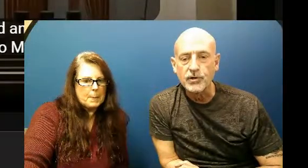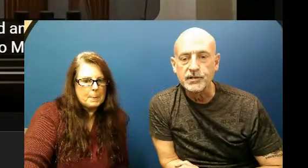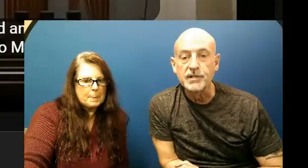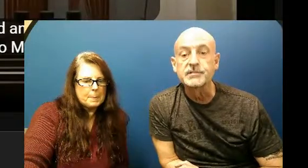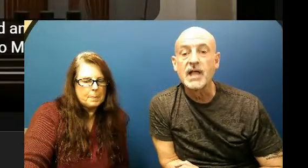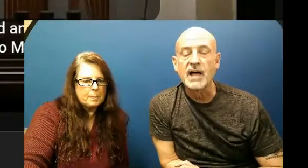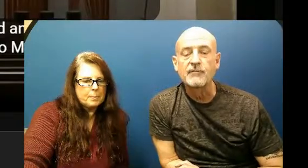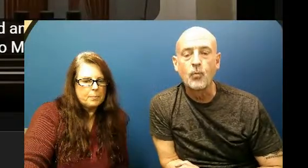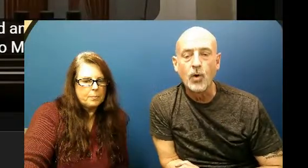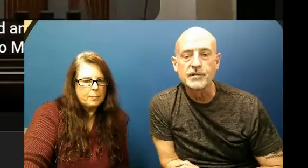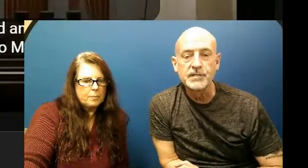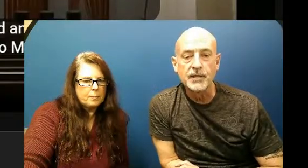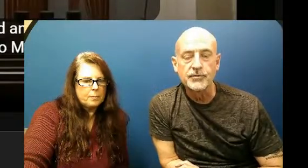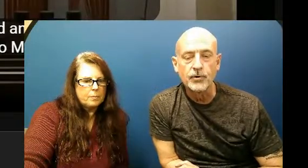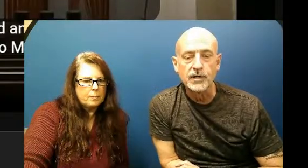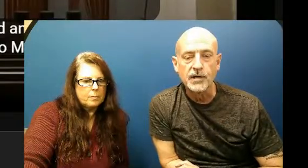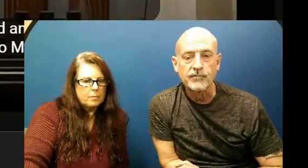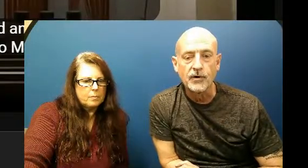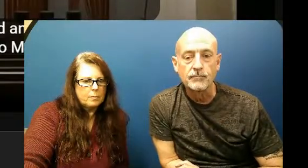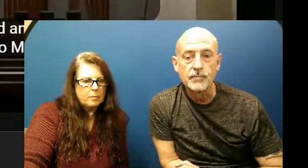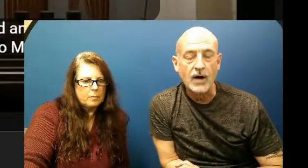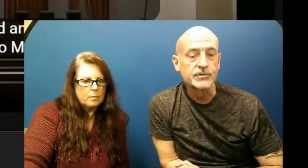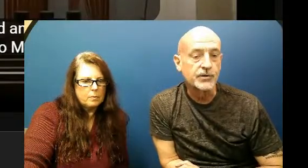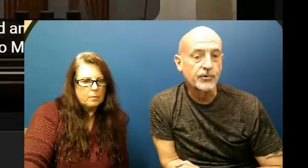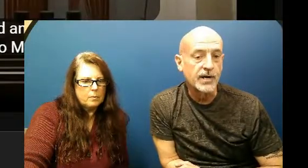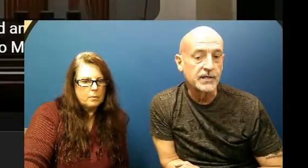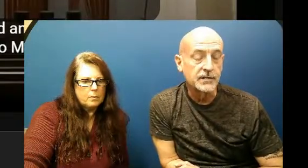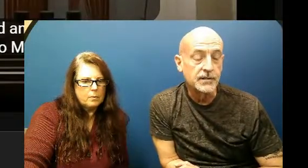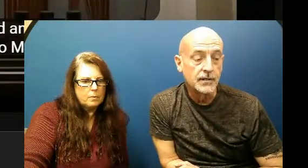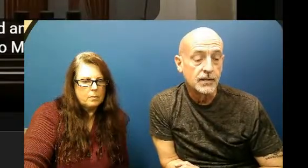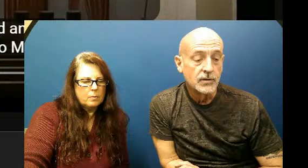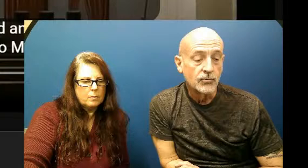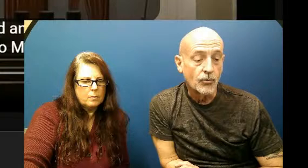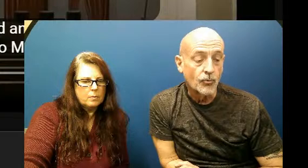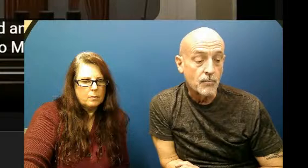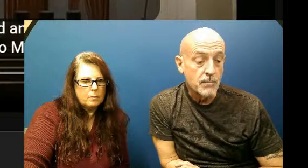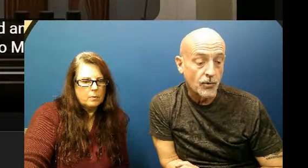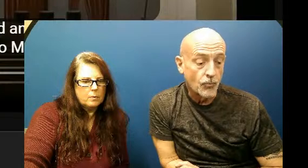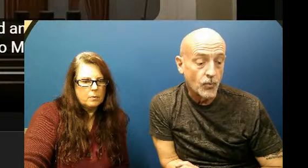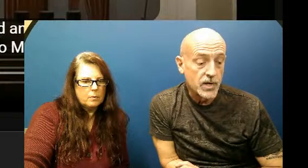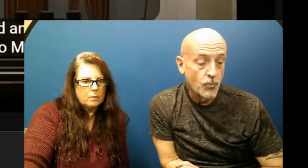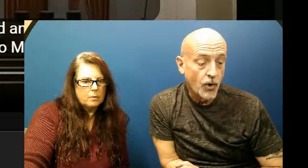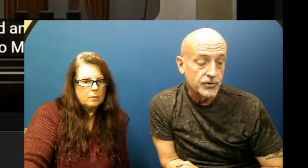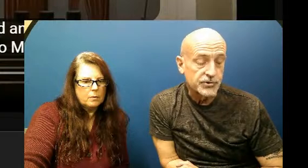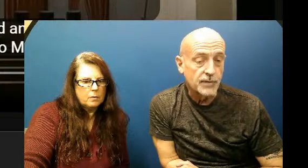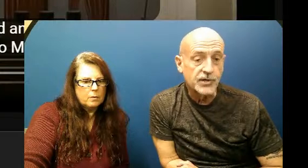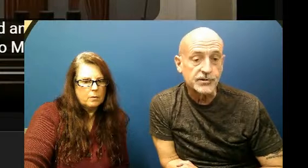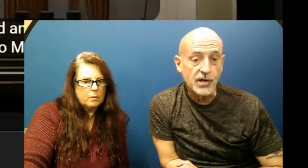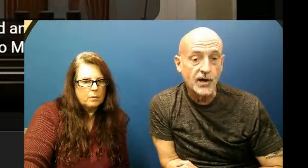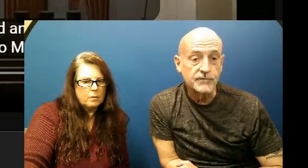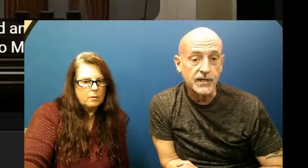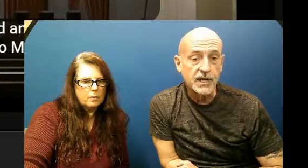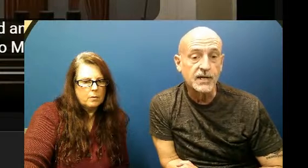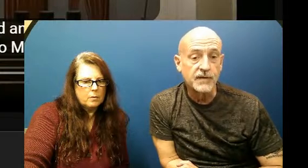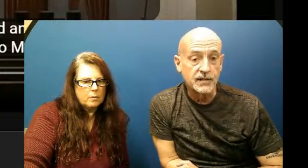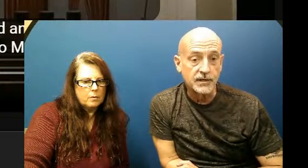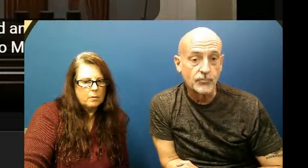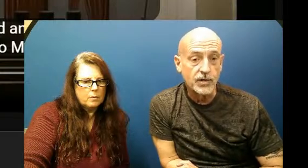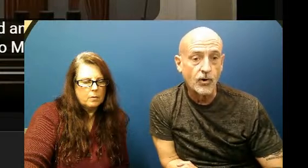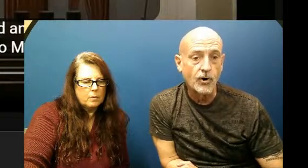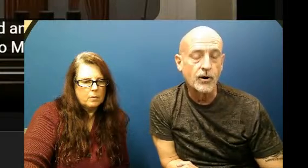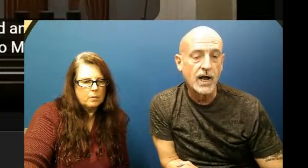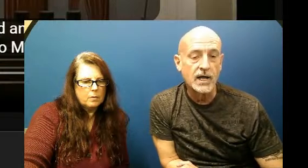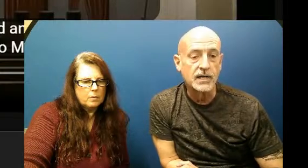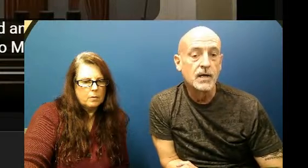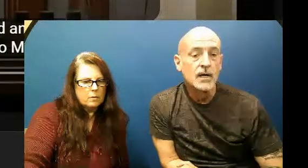What authority does it have? Where does that authority come from? How was it created? Well, remember, we were subjects of the King of England.